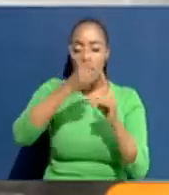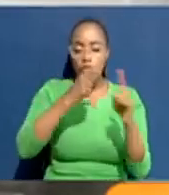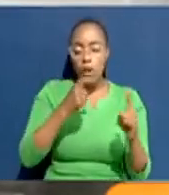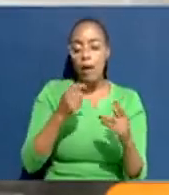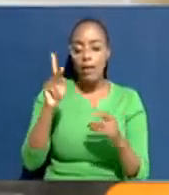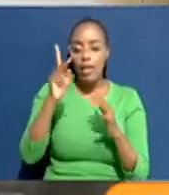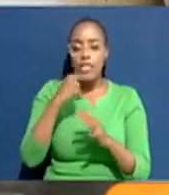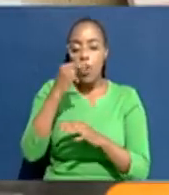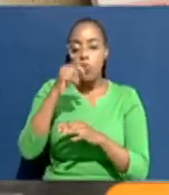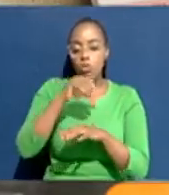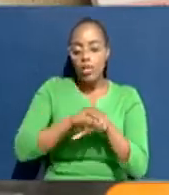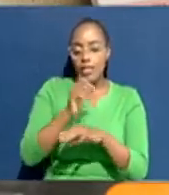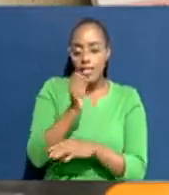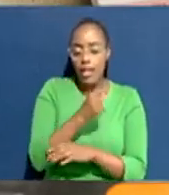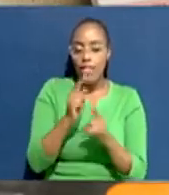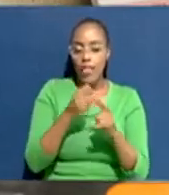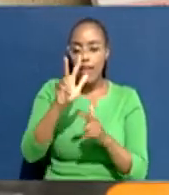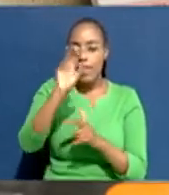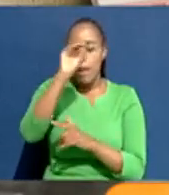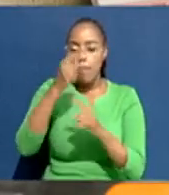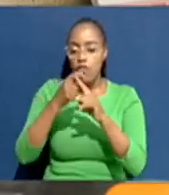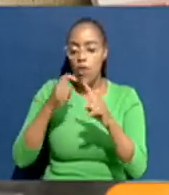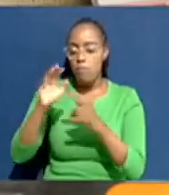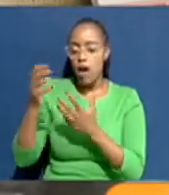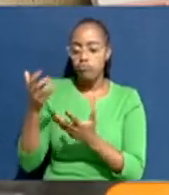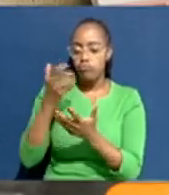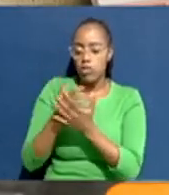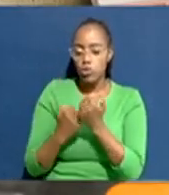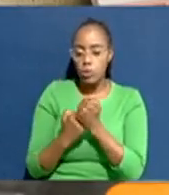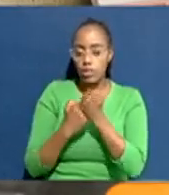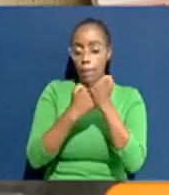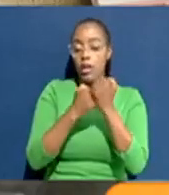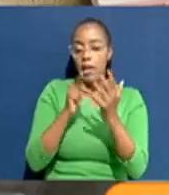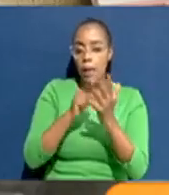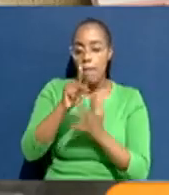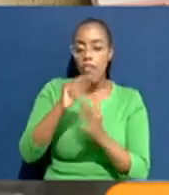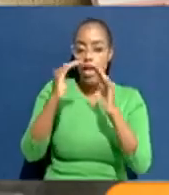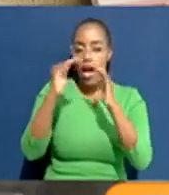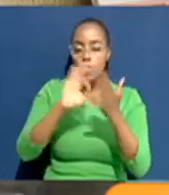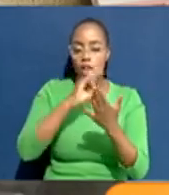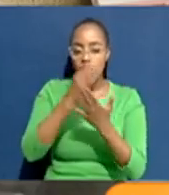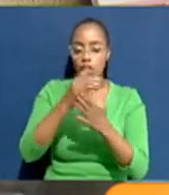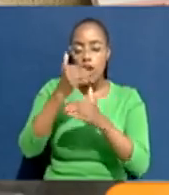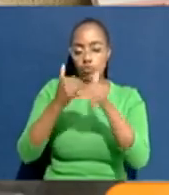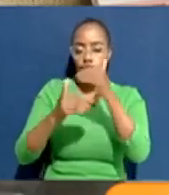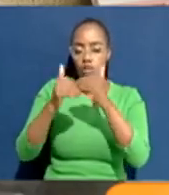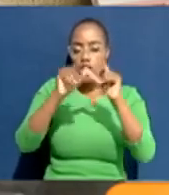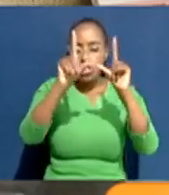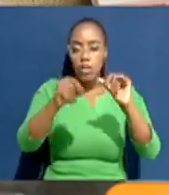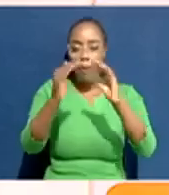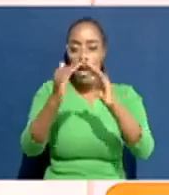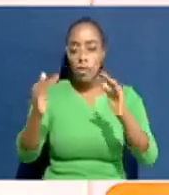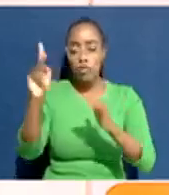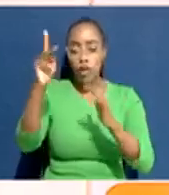salaried Kenyans and match with another 3% from the employer to cater for the housing fund to construct affordable homes for